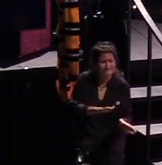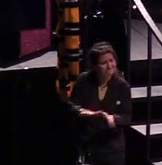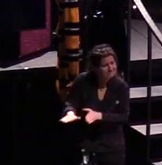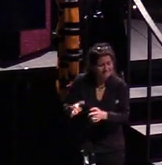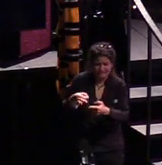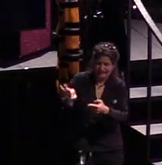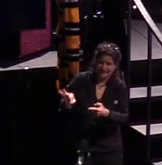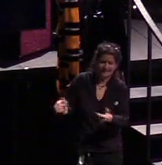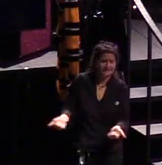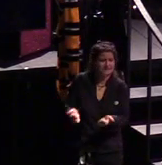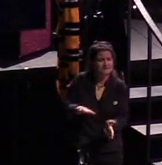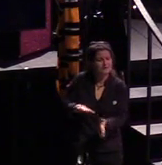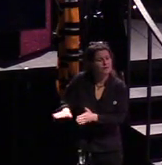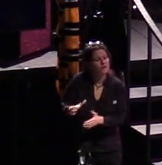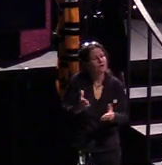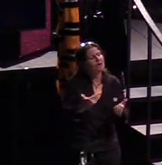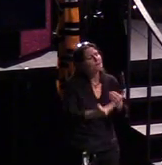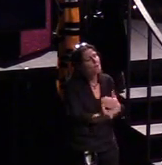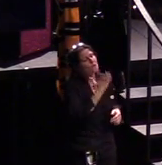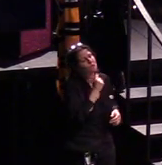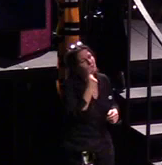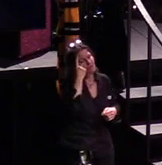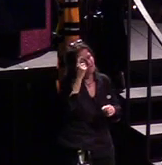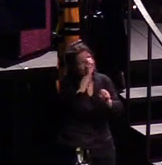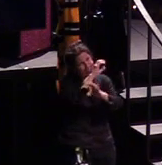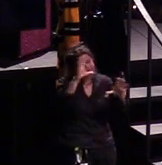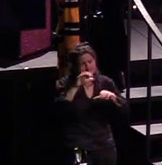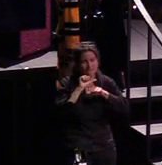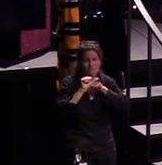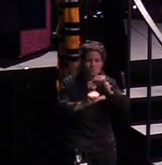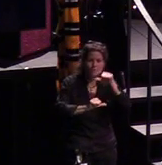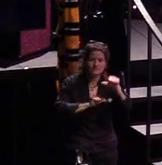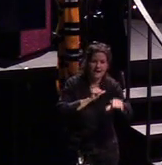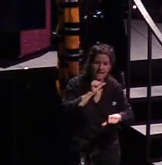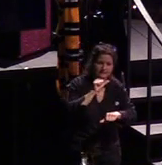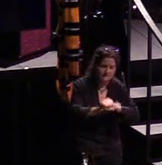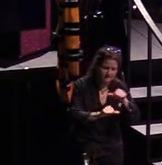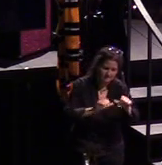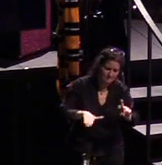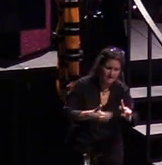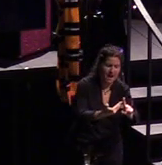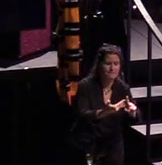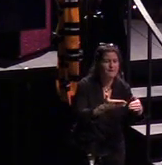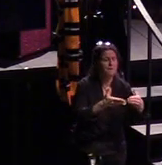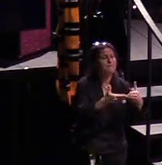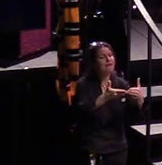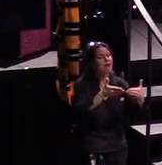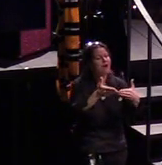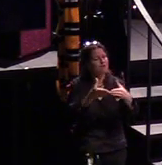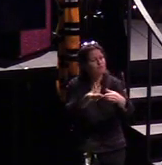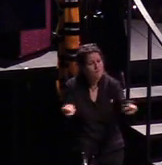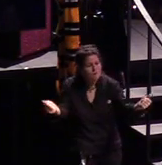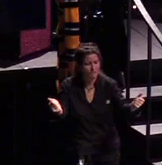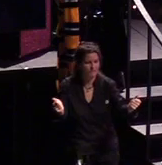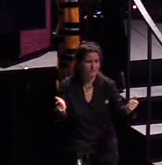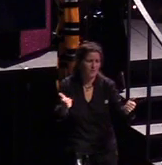think about it as a process working to remove barriers it's something we need to engage in